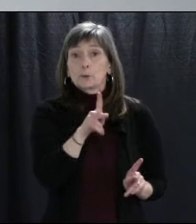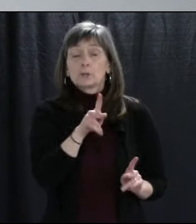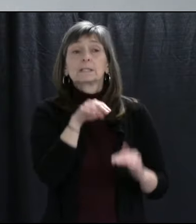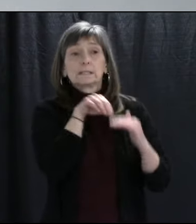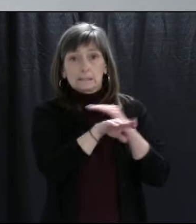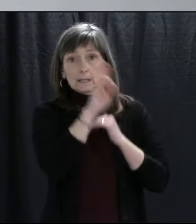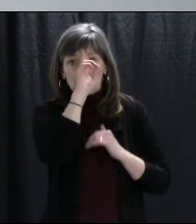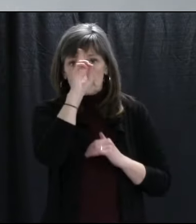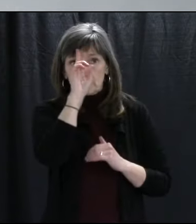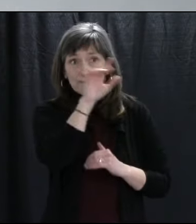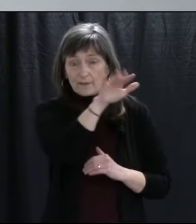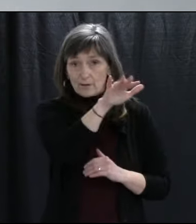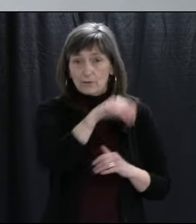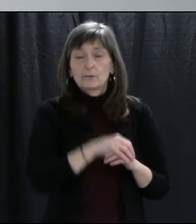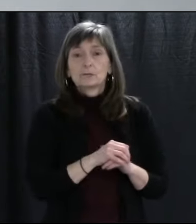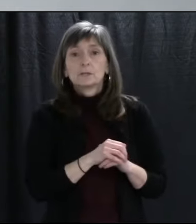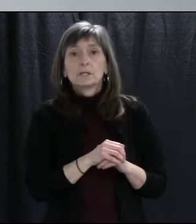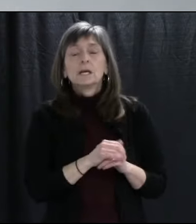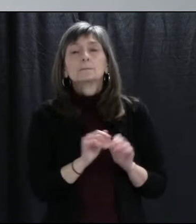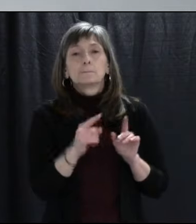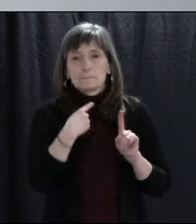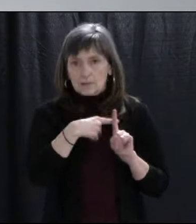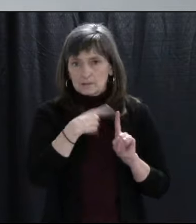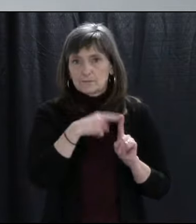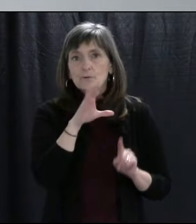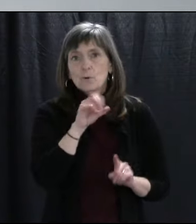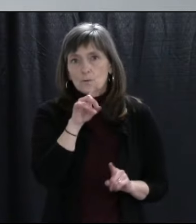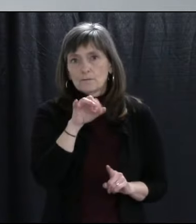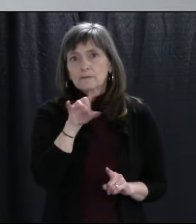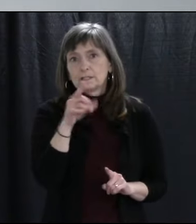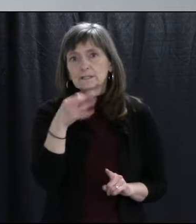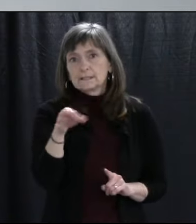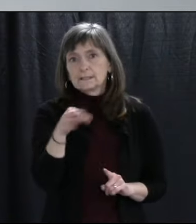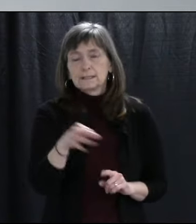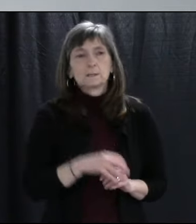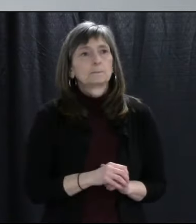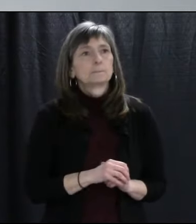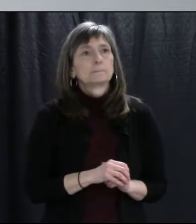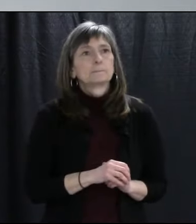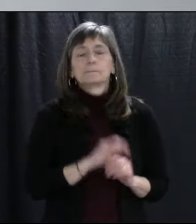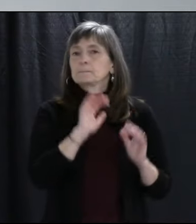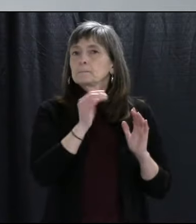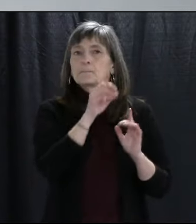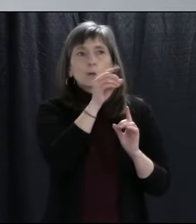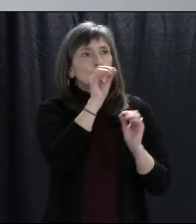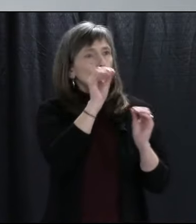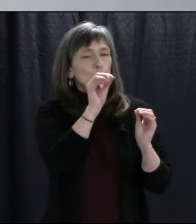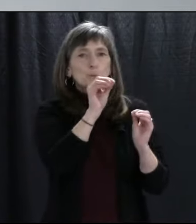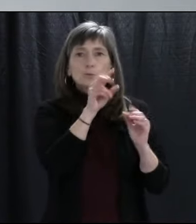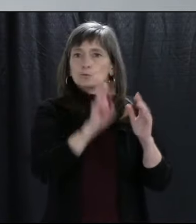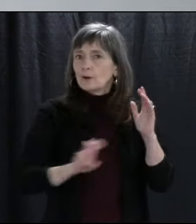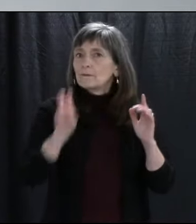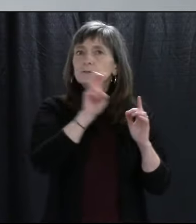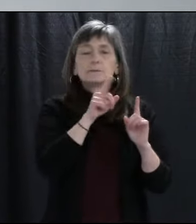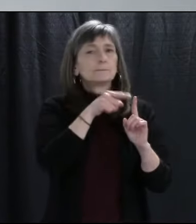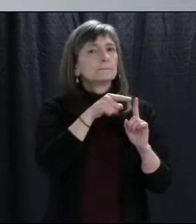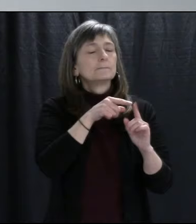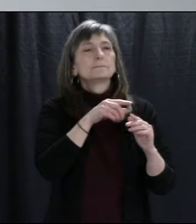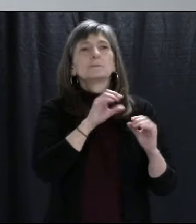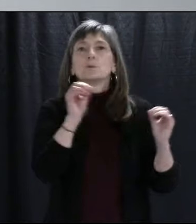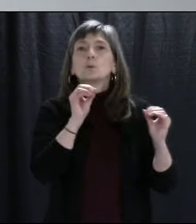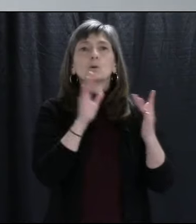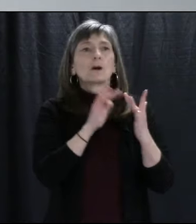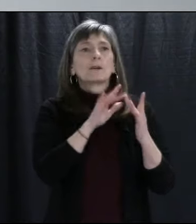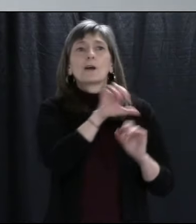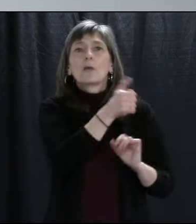for COVID-19. At this point, we understand the patient did not travel and did not have contact with a confirmed case of COVID-19.